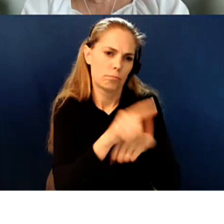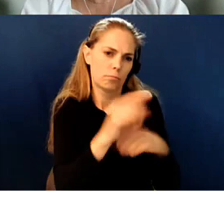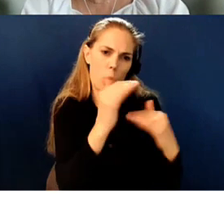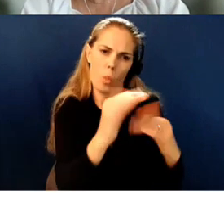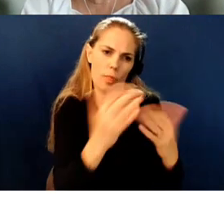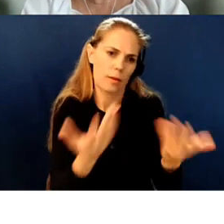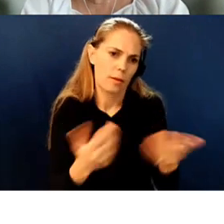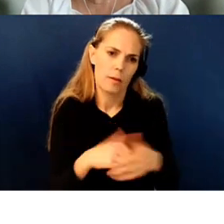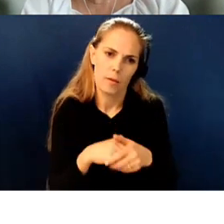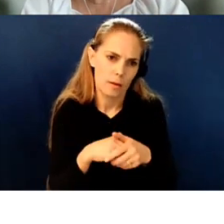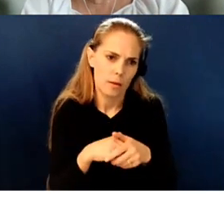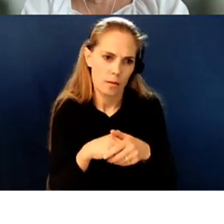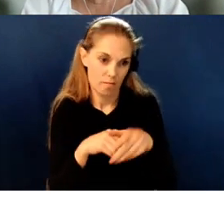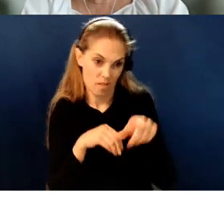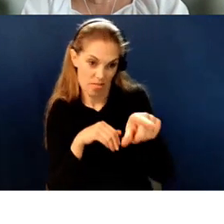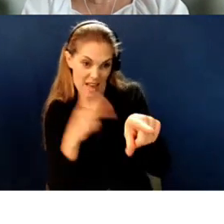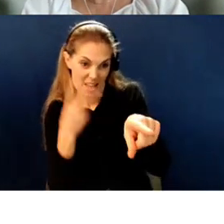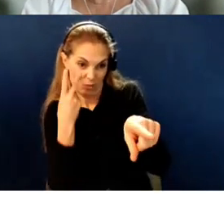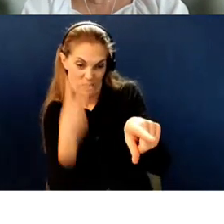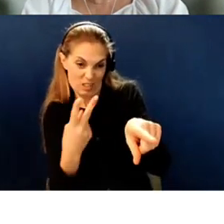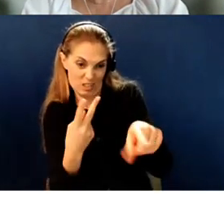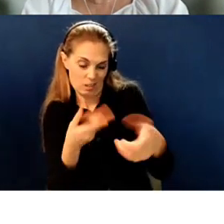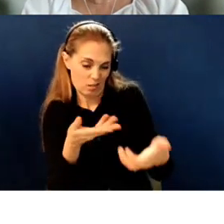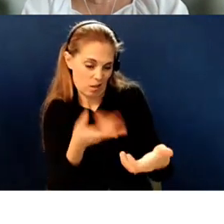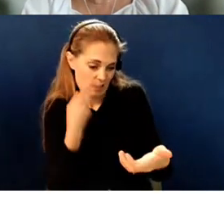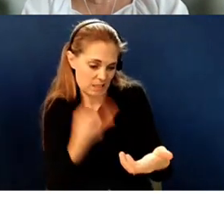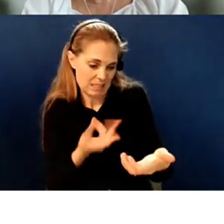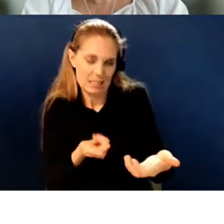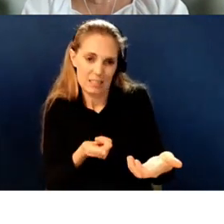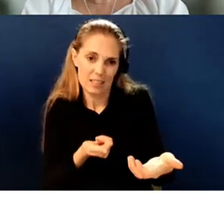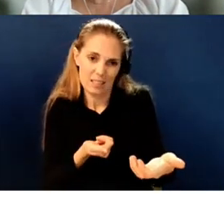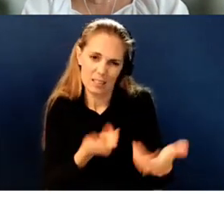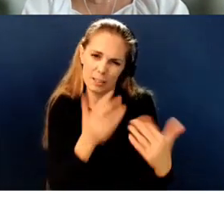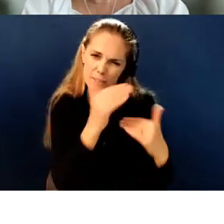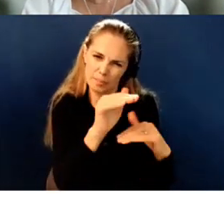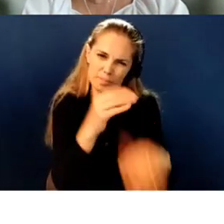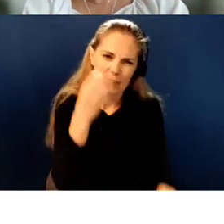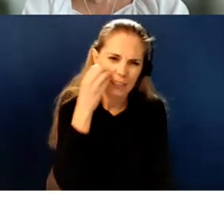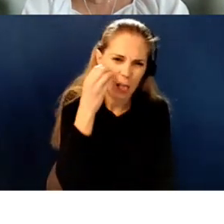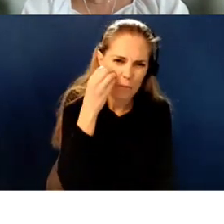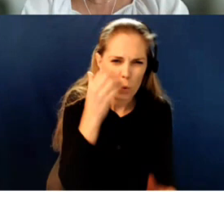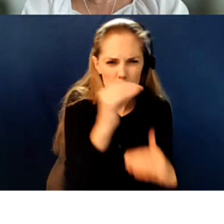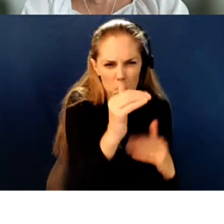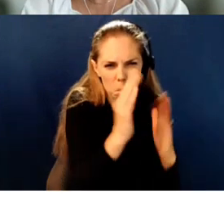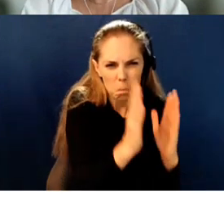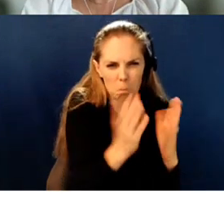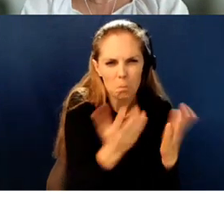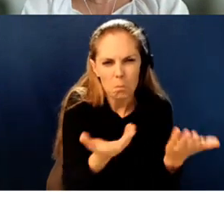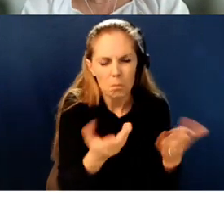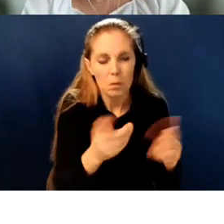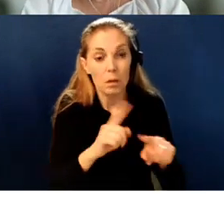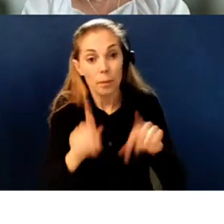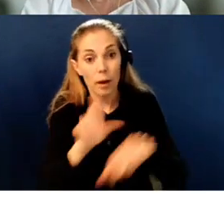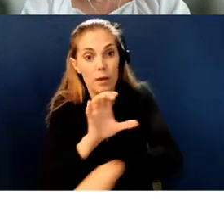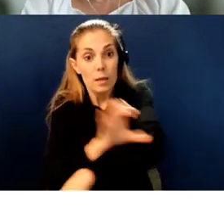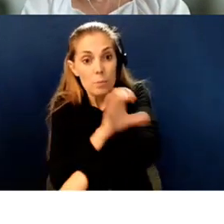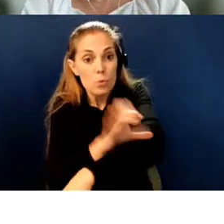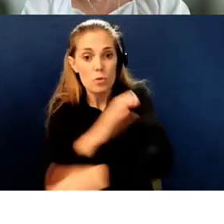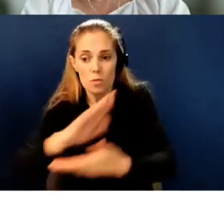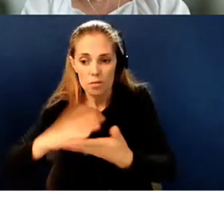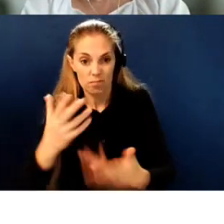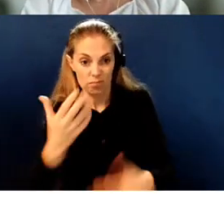this screen and your contact screen. But it actually will display on basically all platforms that you want to